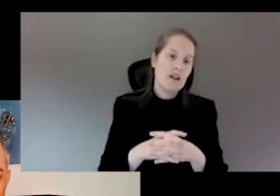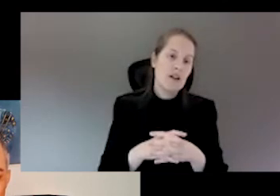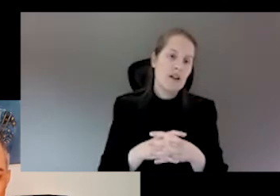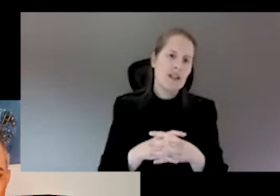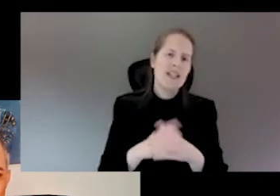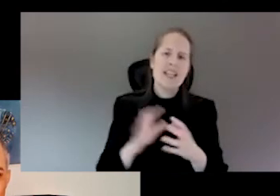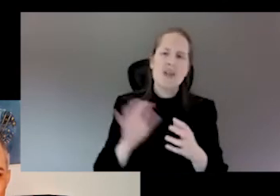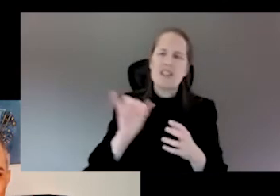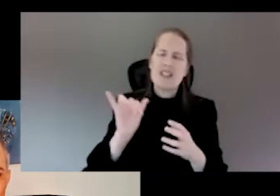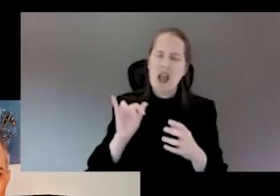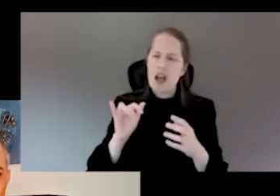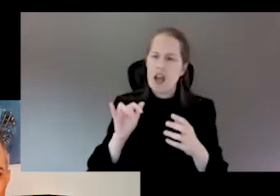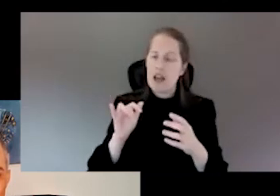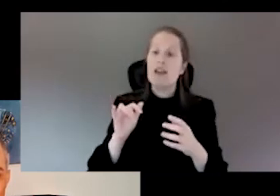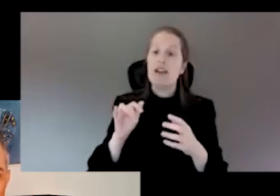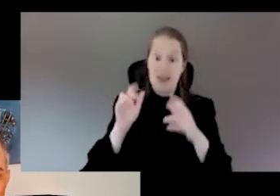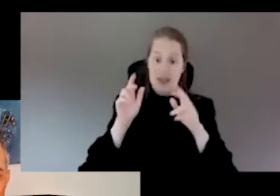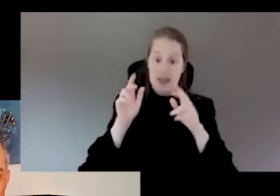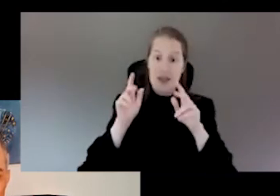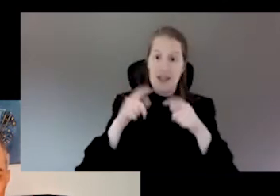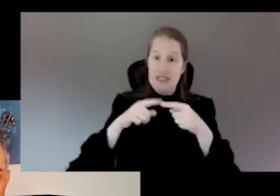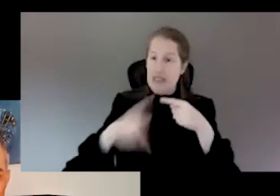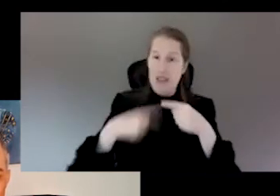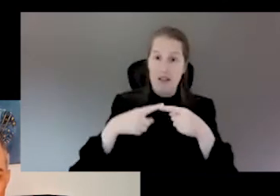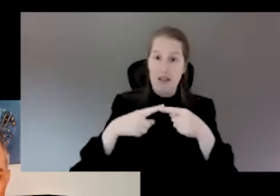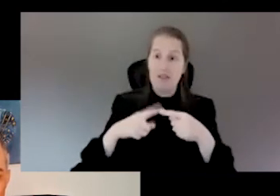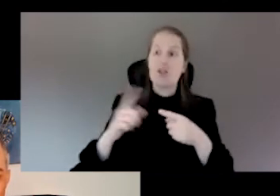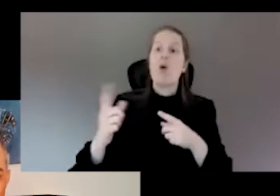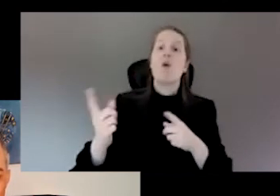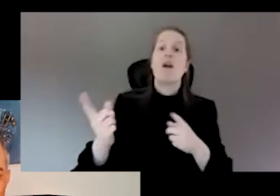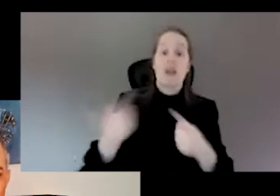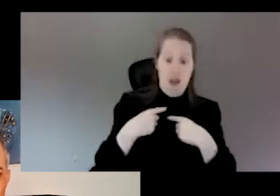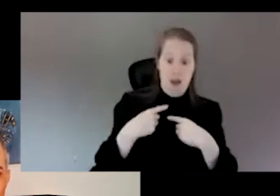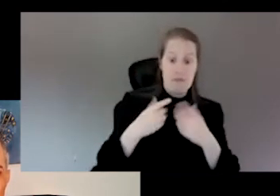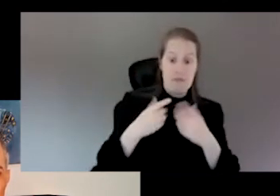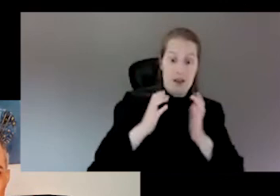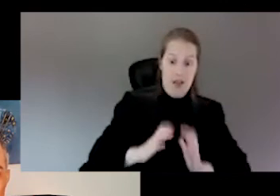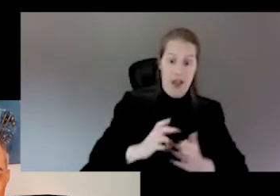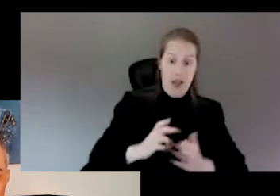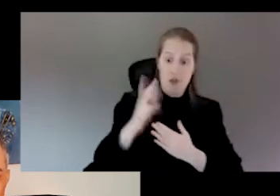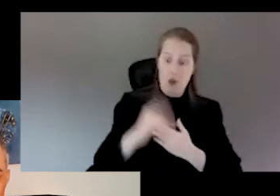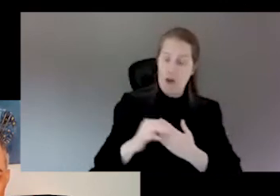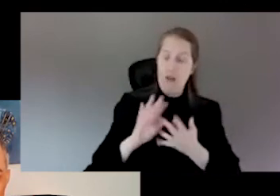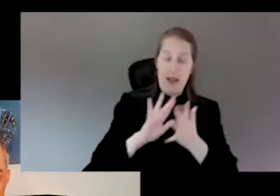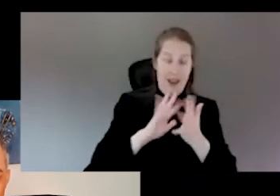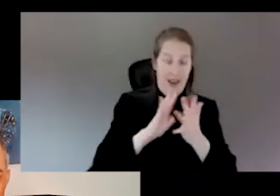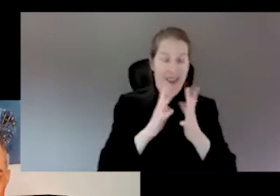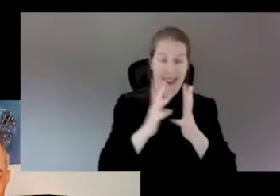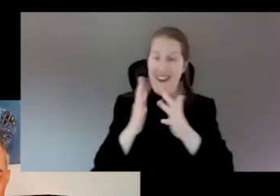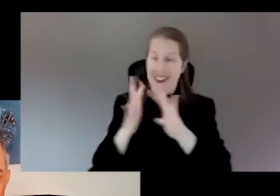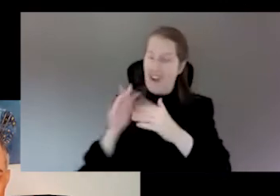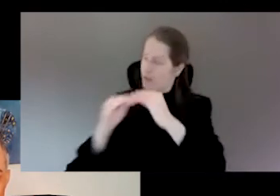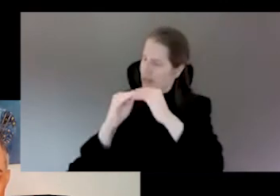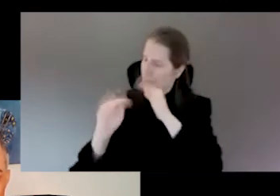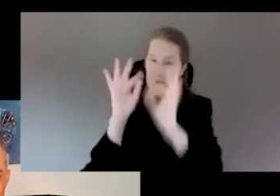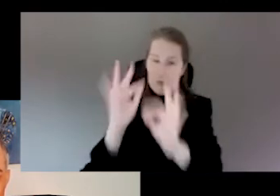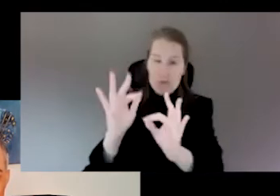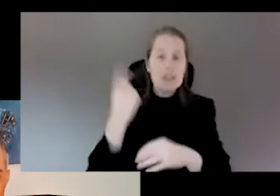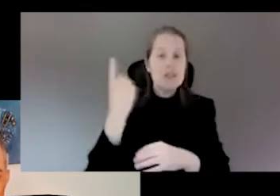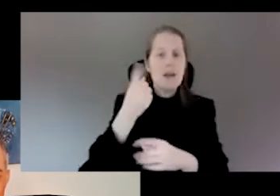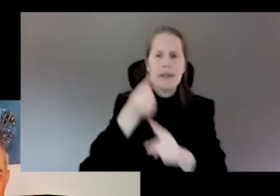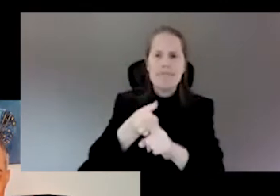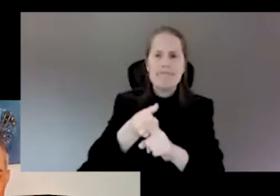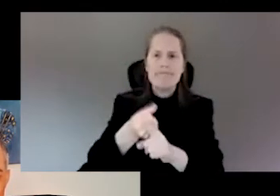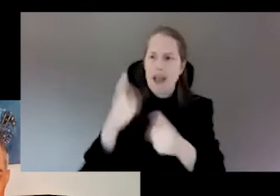continuation of seeing people cycle through our program. We would get them stabilized, but then something would happen. They'd lose